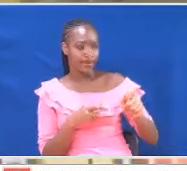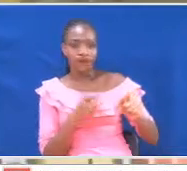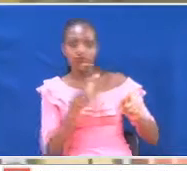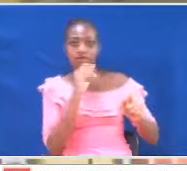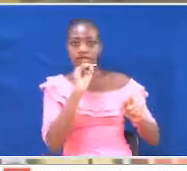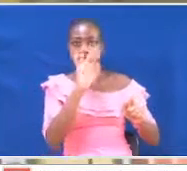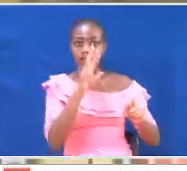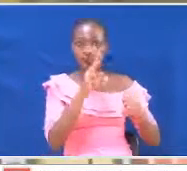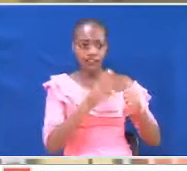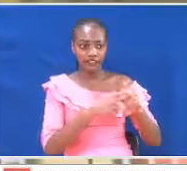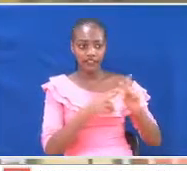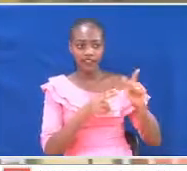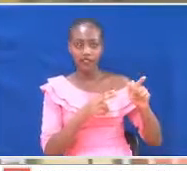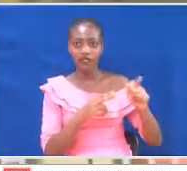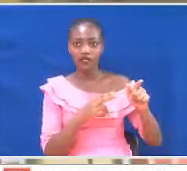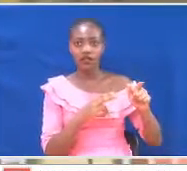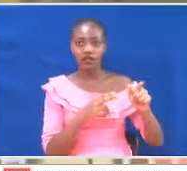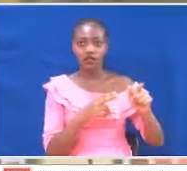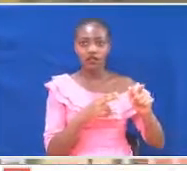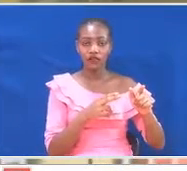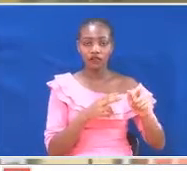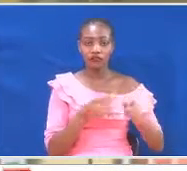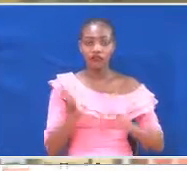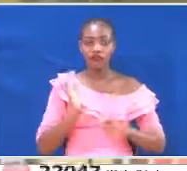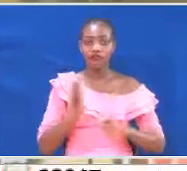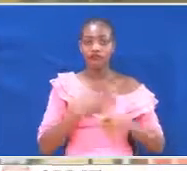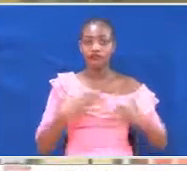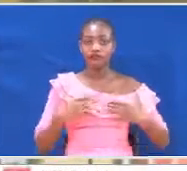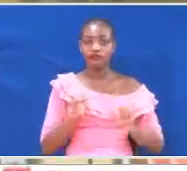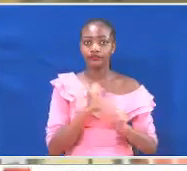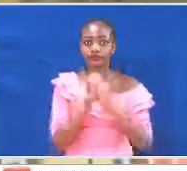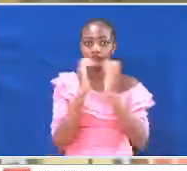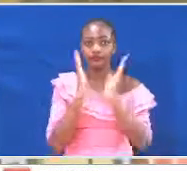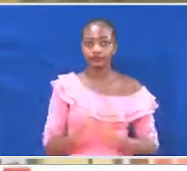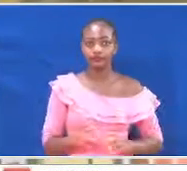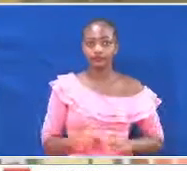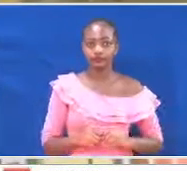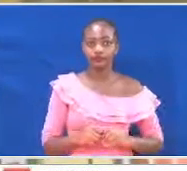57 are our health workers.